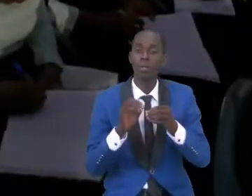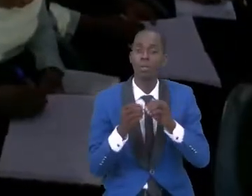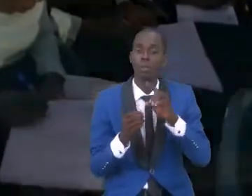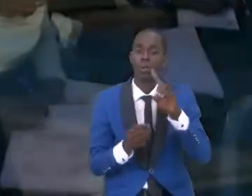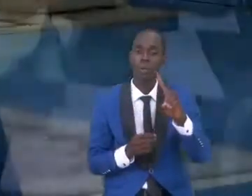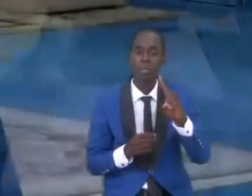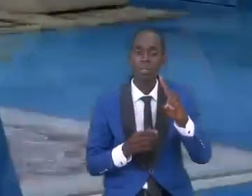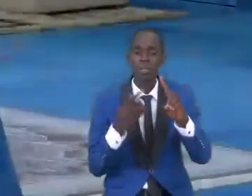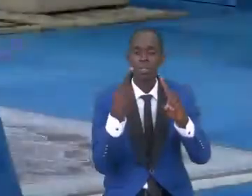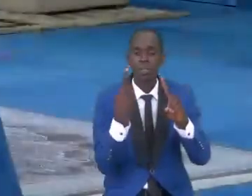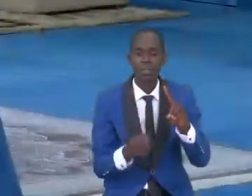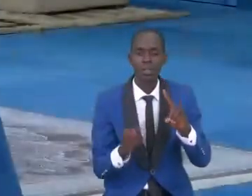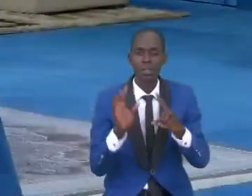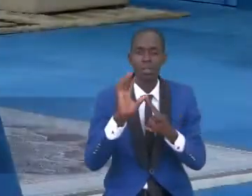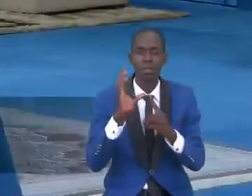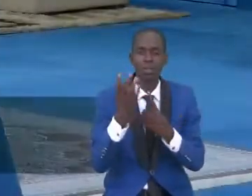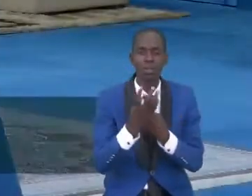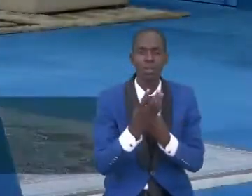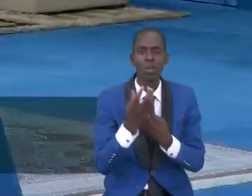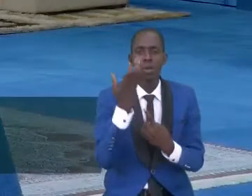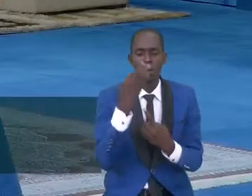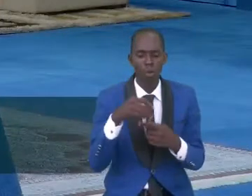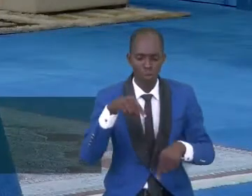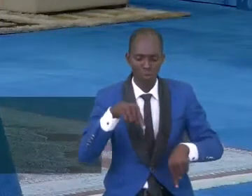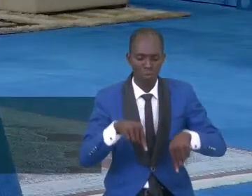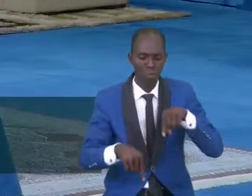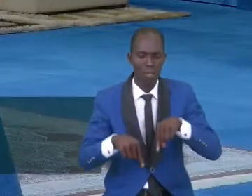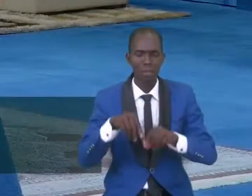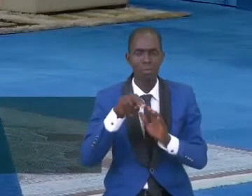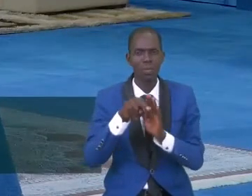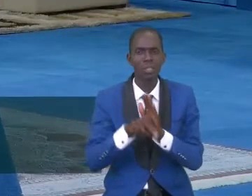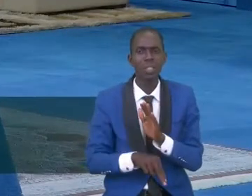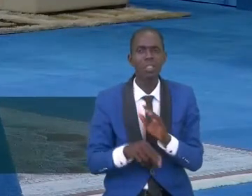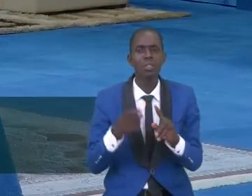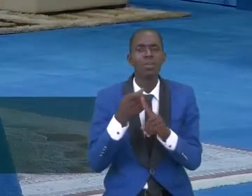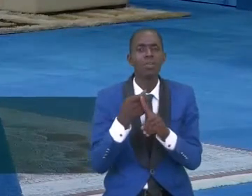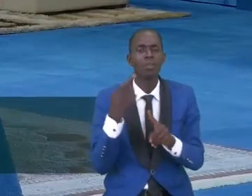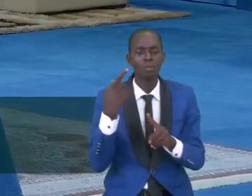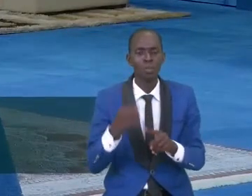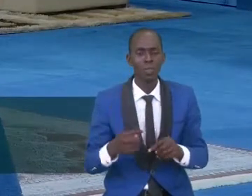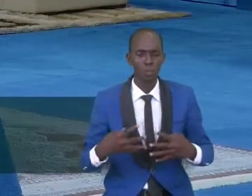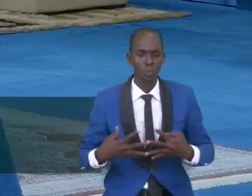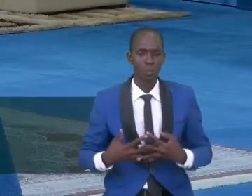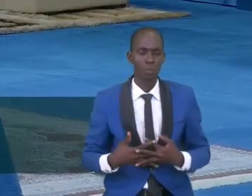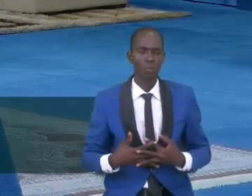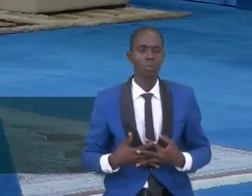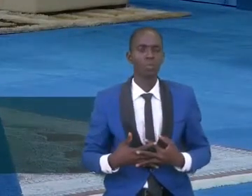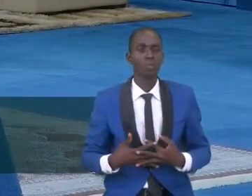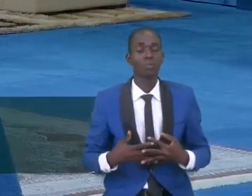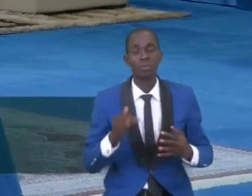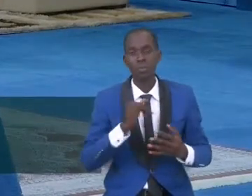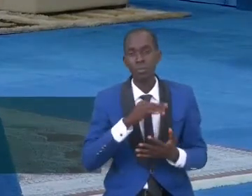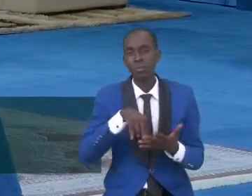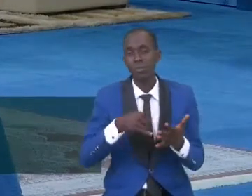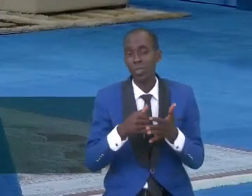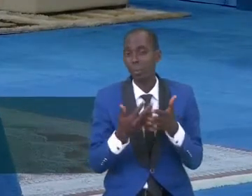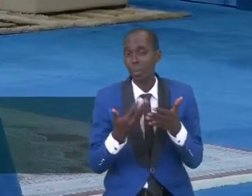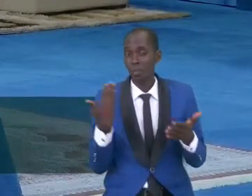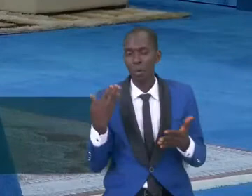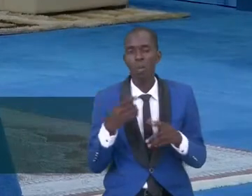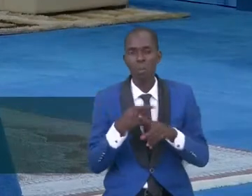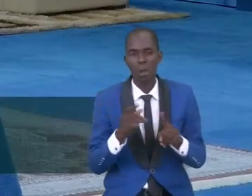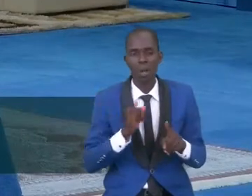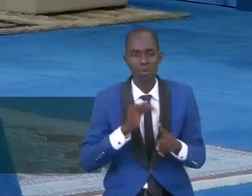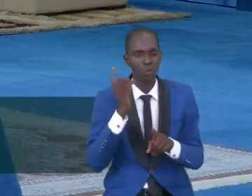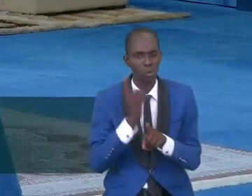Number one, the condition of lameness from the womb. I read it to you already, but let me just look